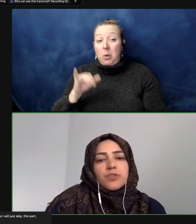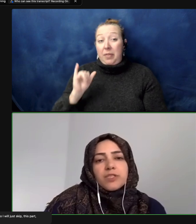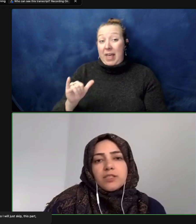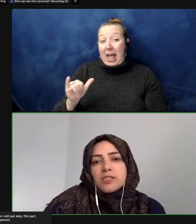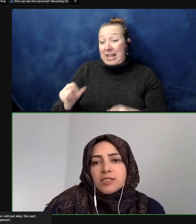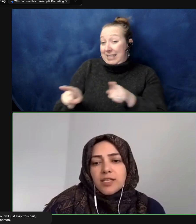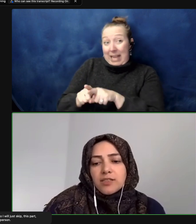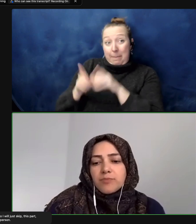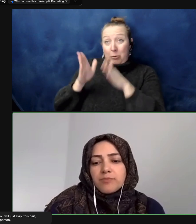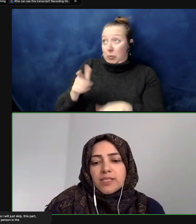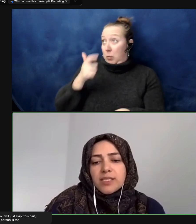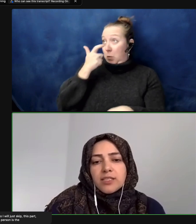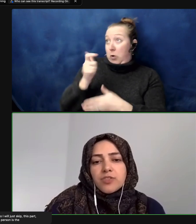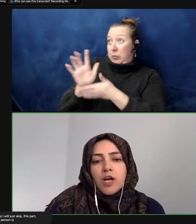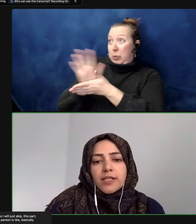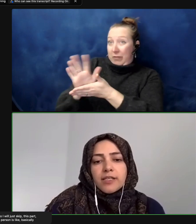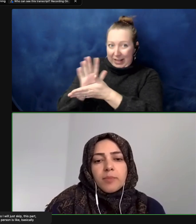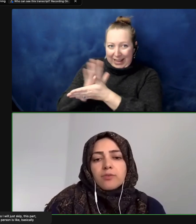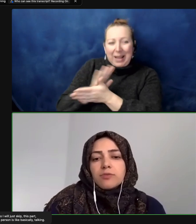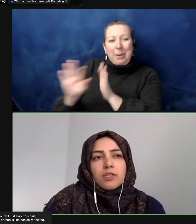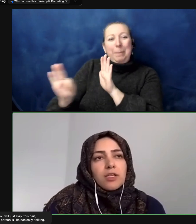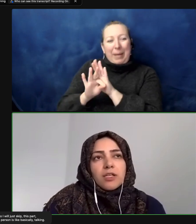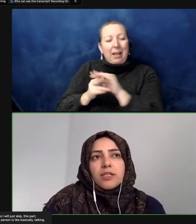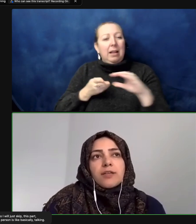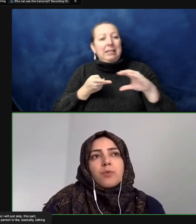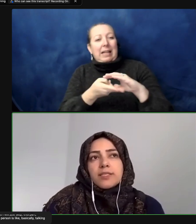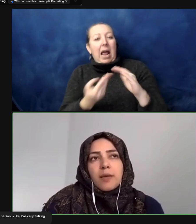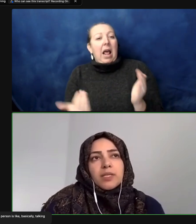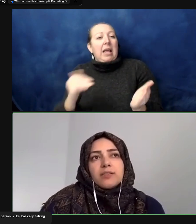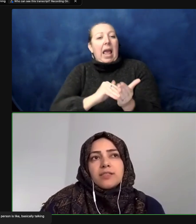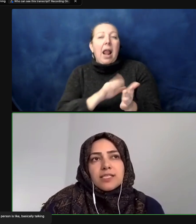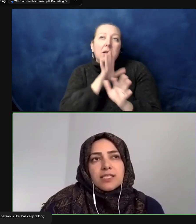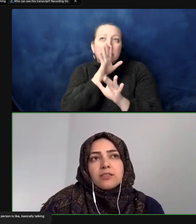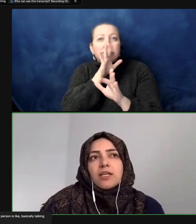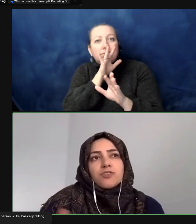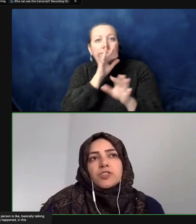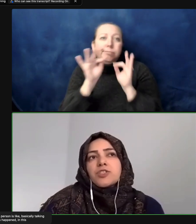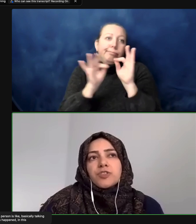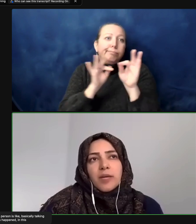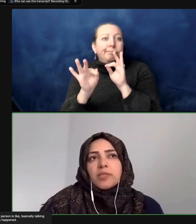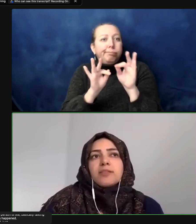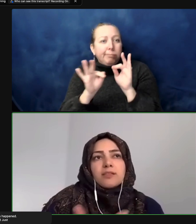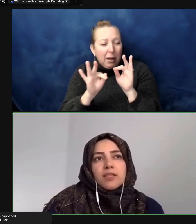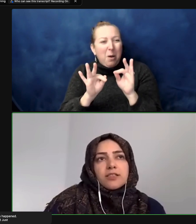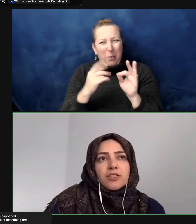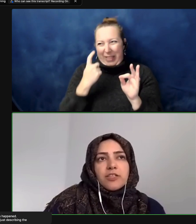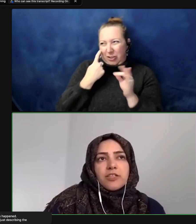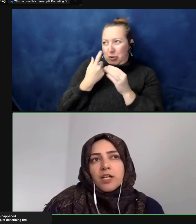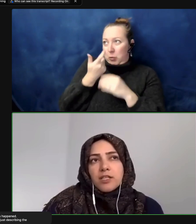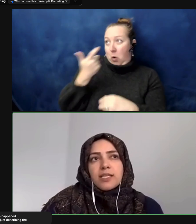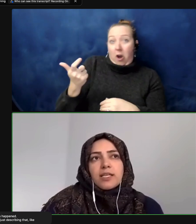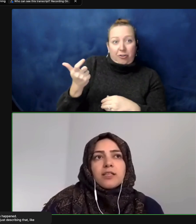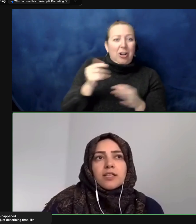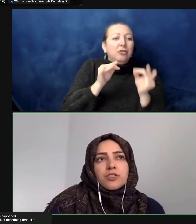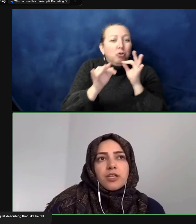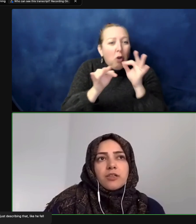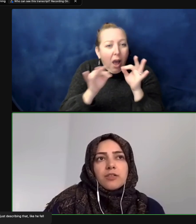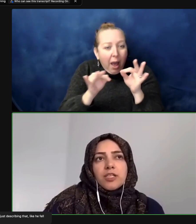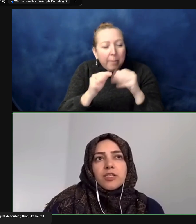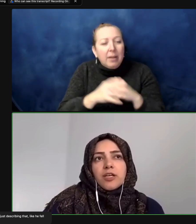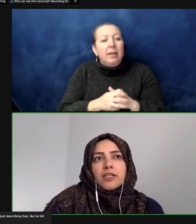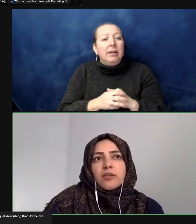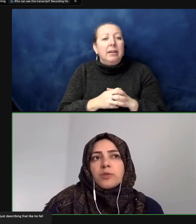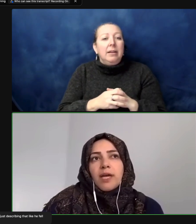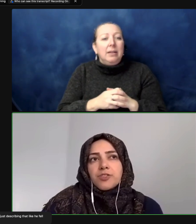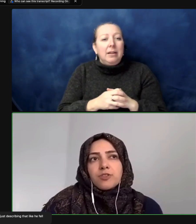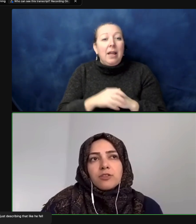This person is like basically talking about like what happened in the scene and just describing that like he felt and like